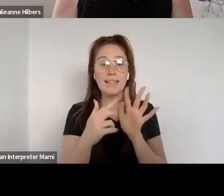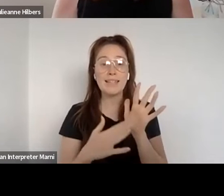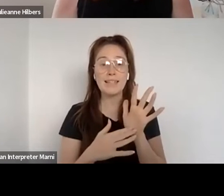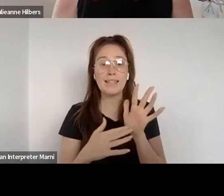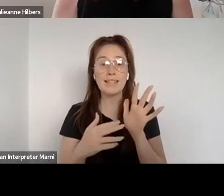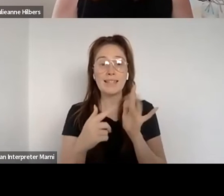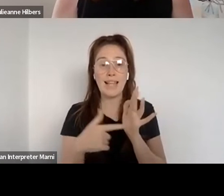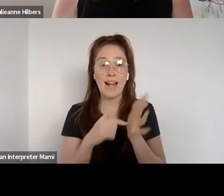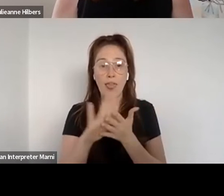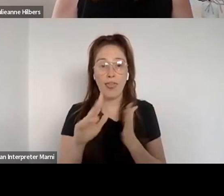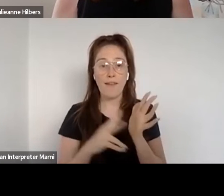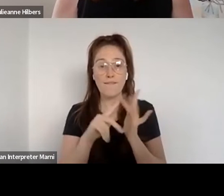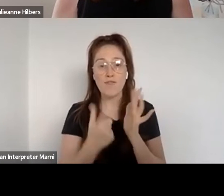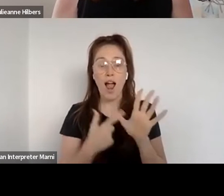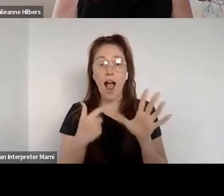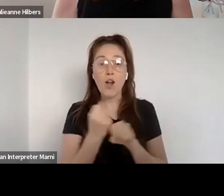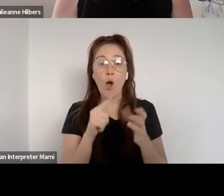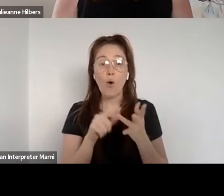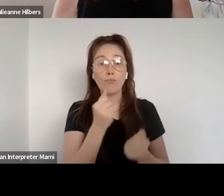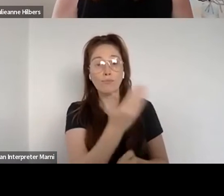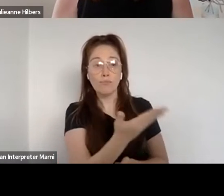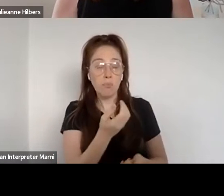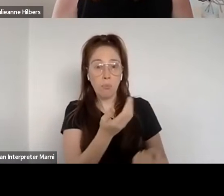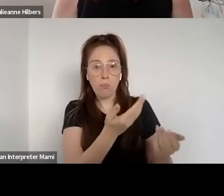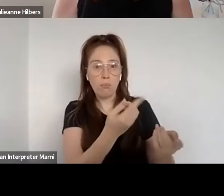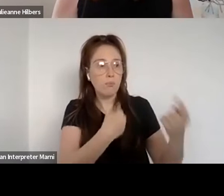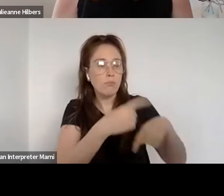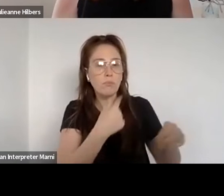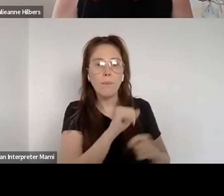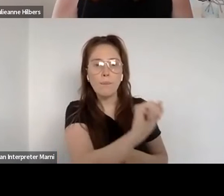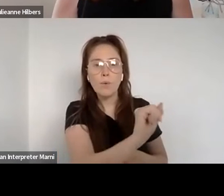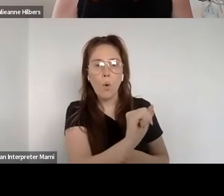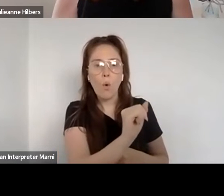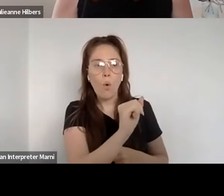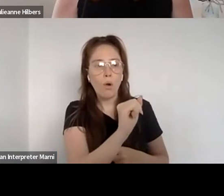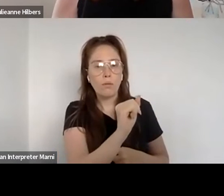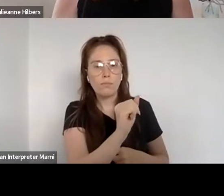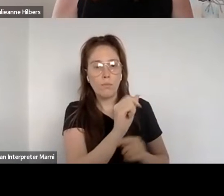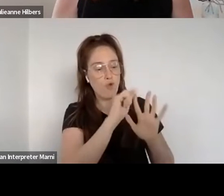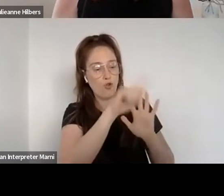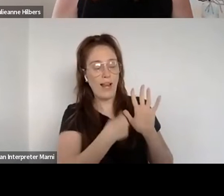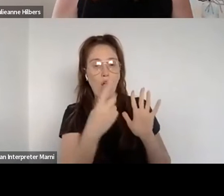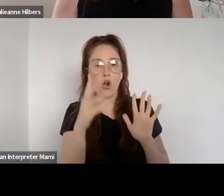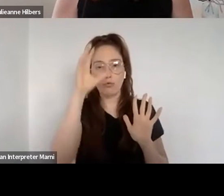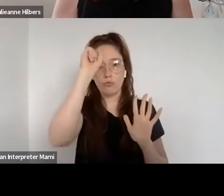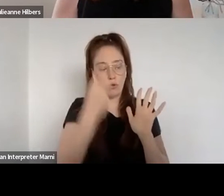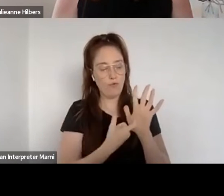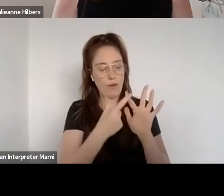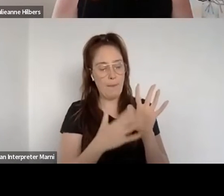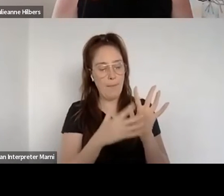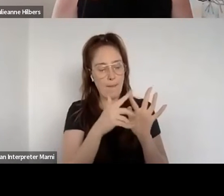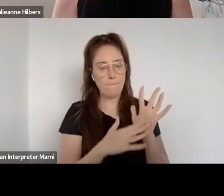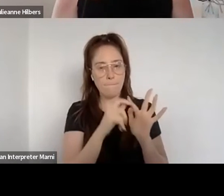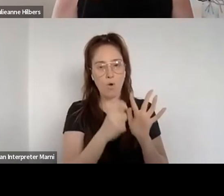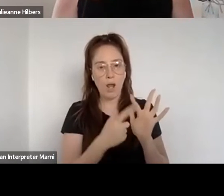onto the screen and offer her thoughts on the Remembrance Project, and particularly through the lens, Zenith, if you